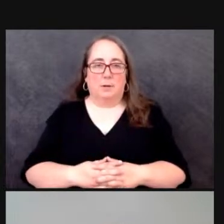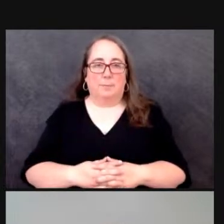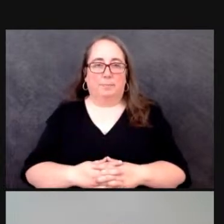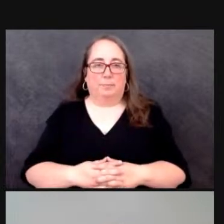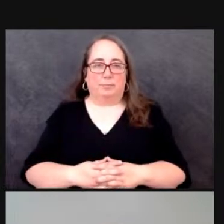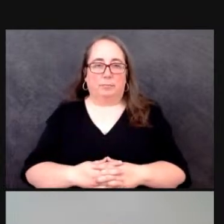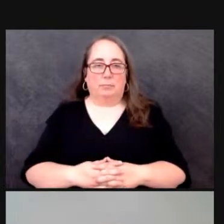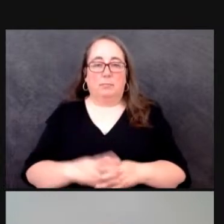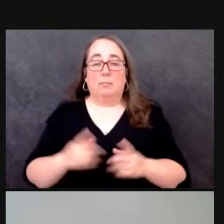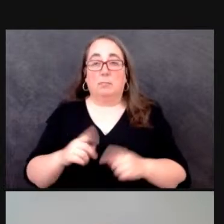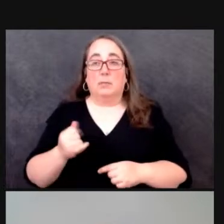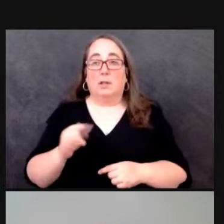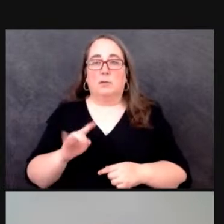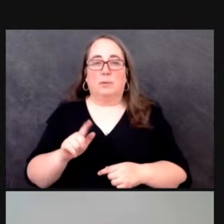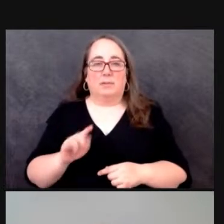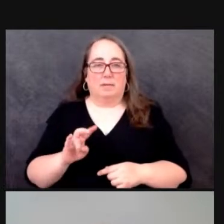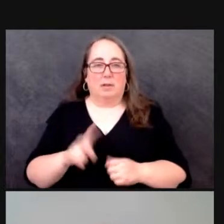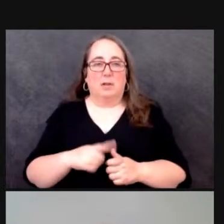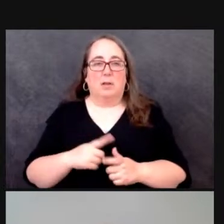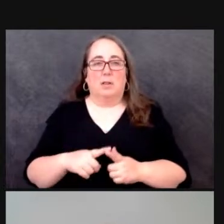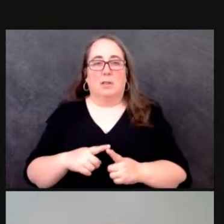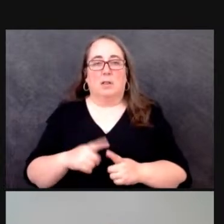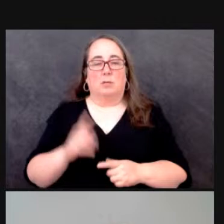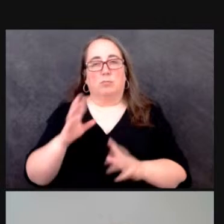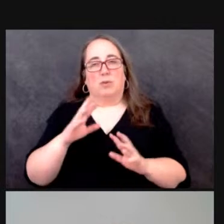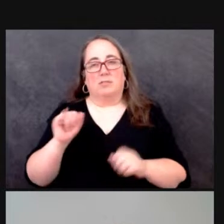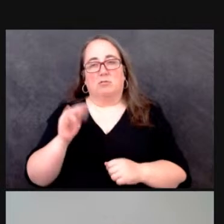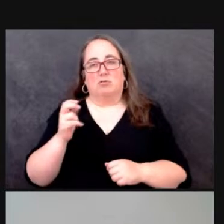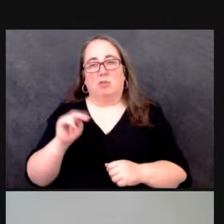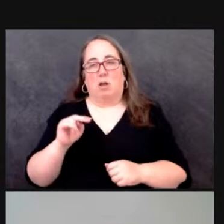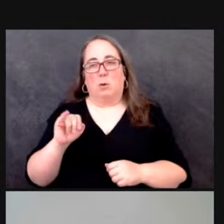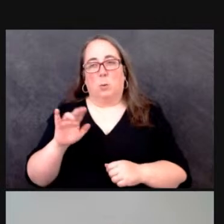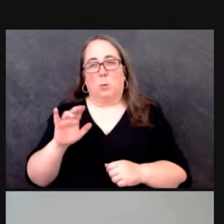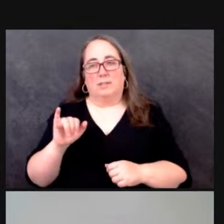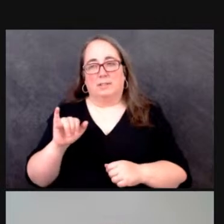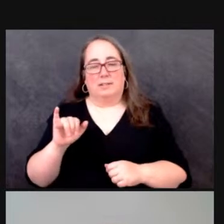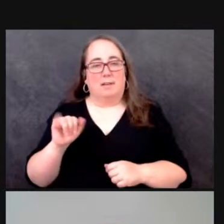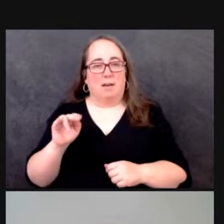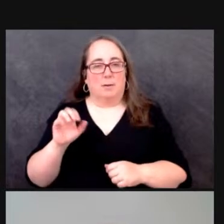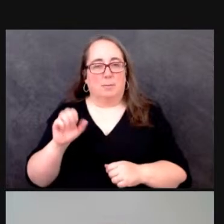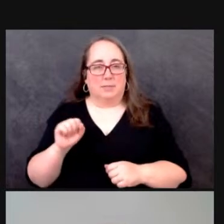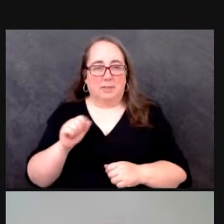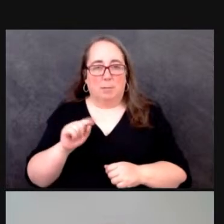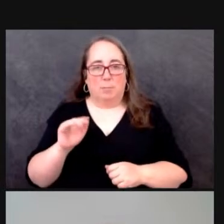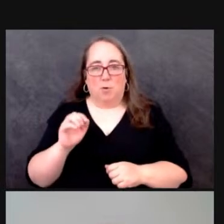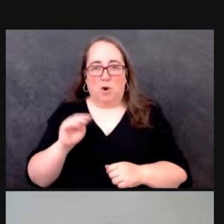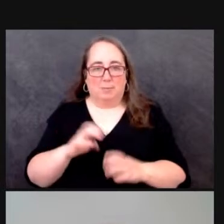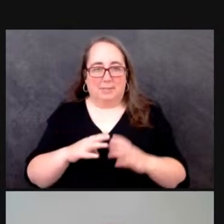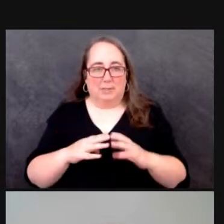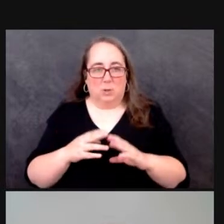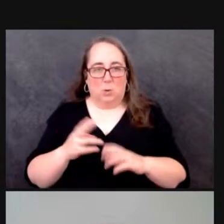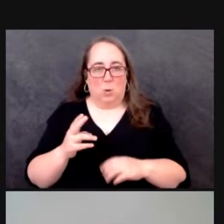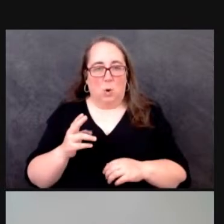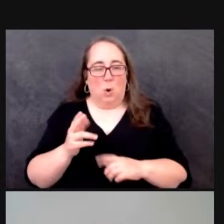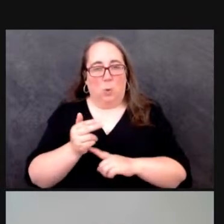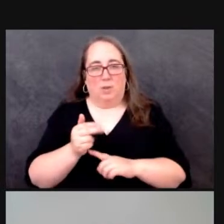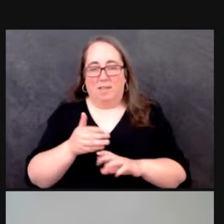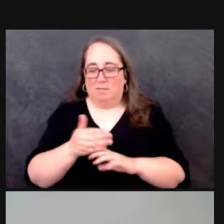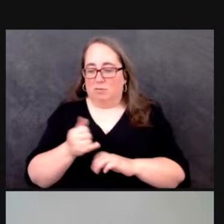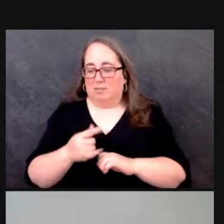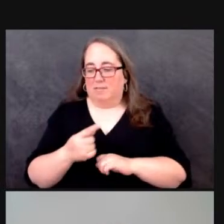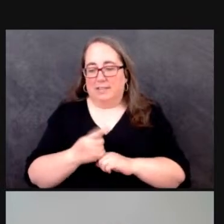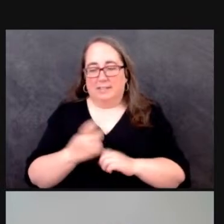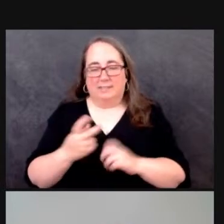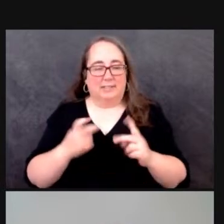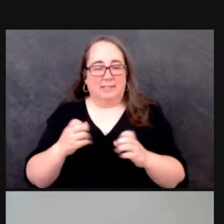in 1827, President John Quincy Adams gave a toast at Barnum City Hotel at the end of a several-day visit to the city. In